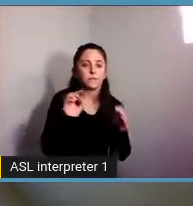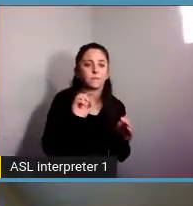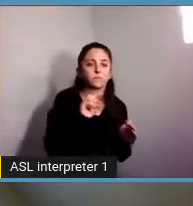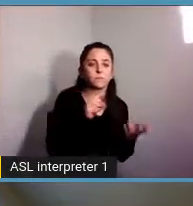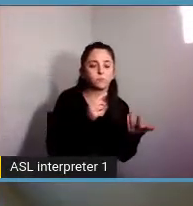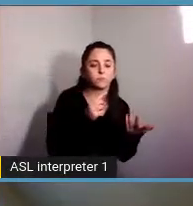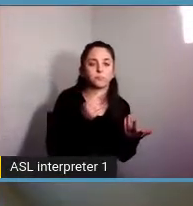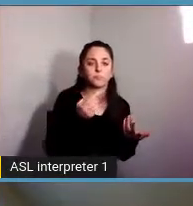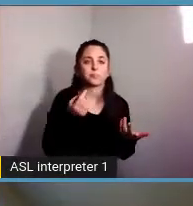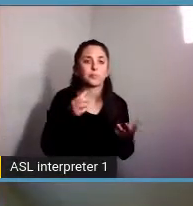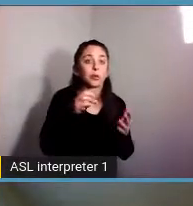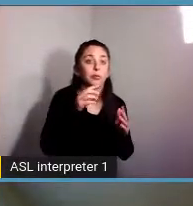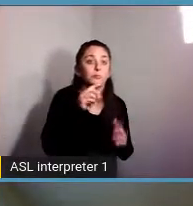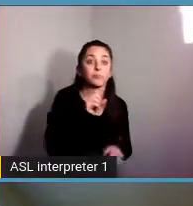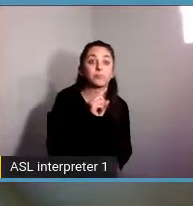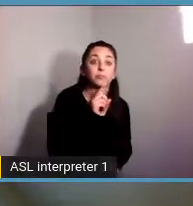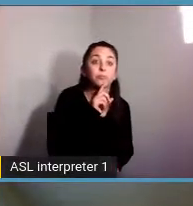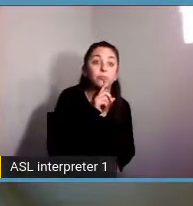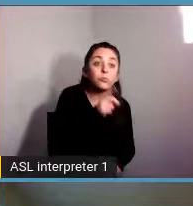whether they were legitimate.